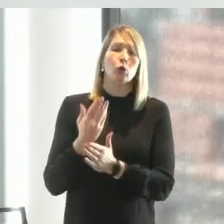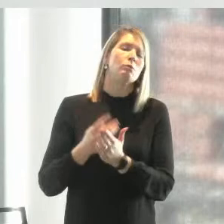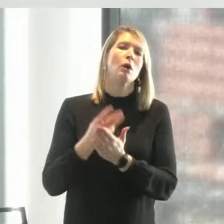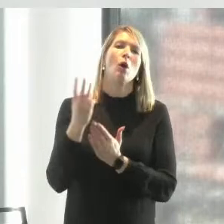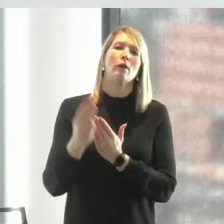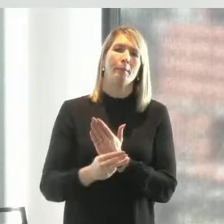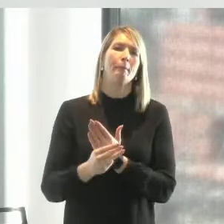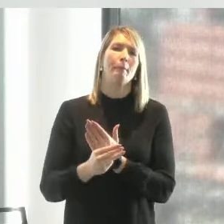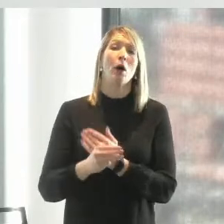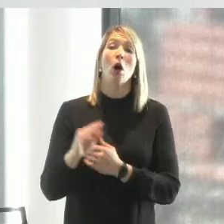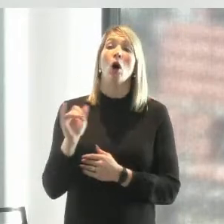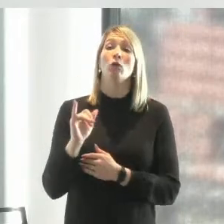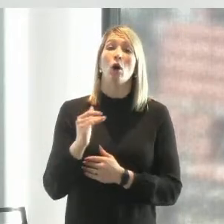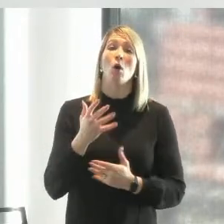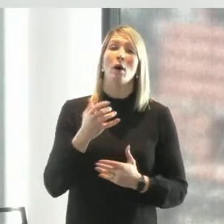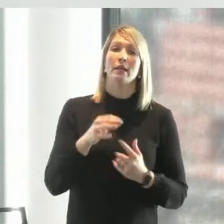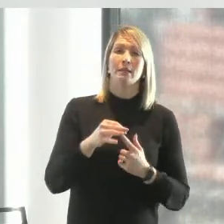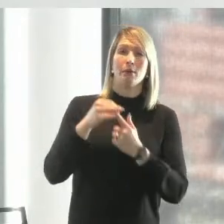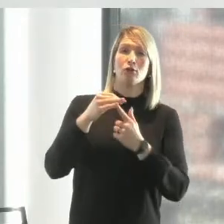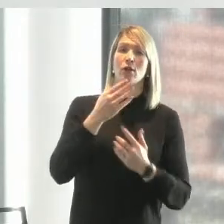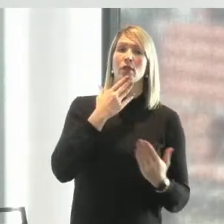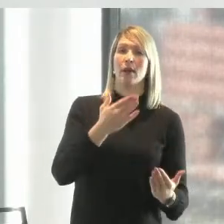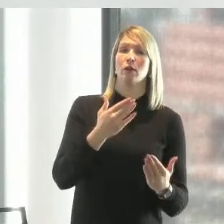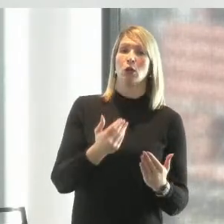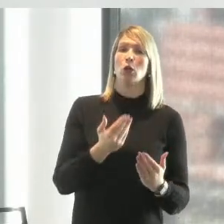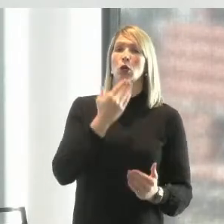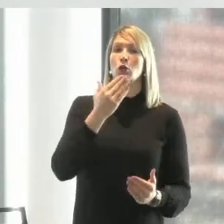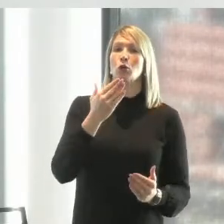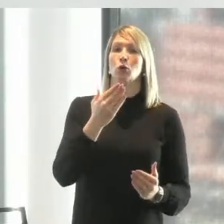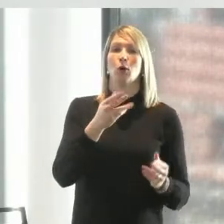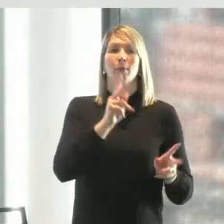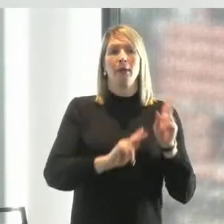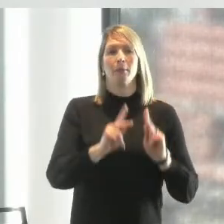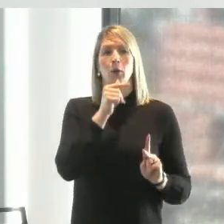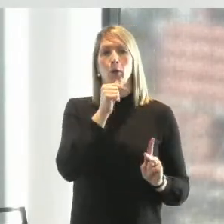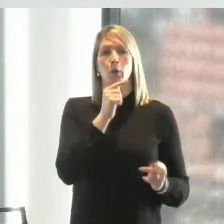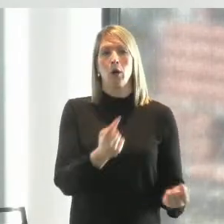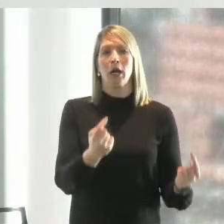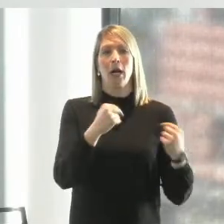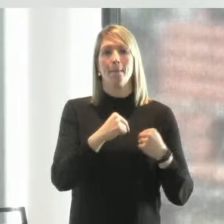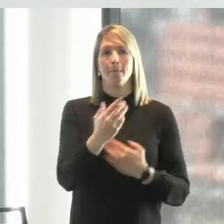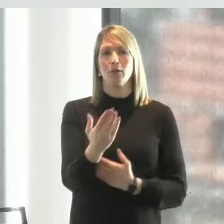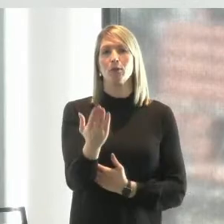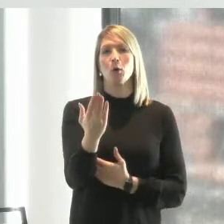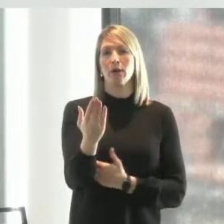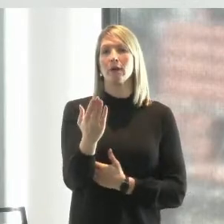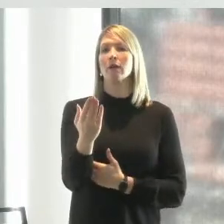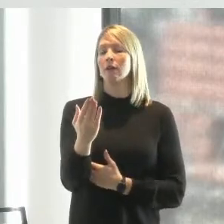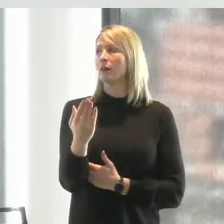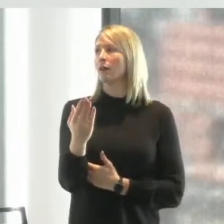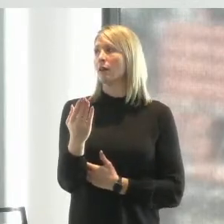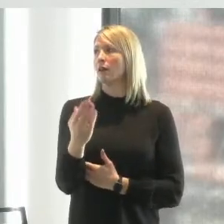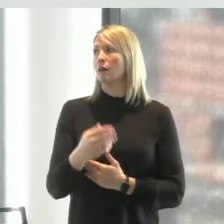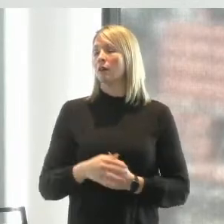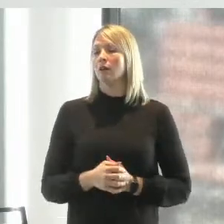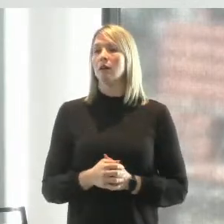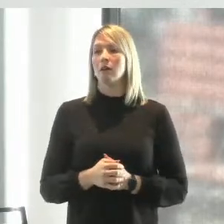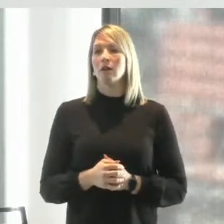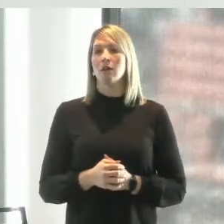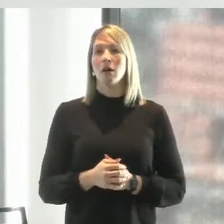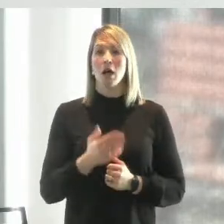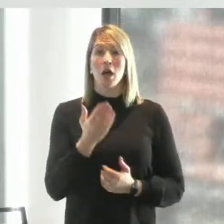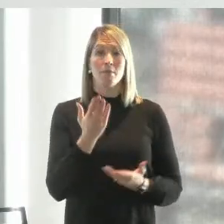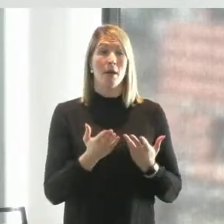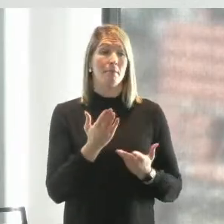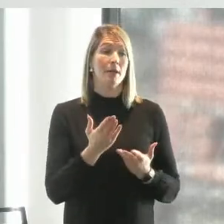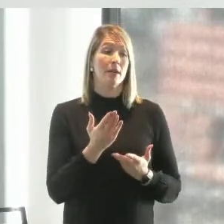welcome to two individuals who are in this room tonight, this morning, who may be some of the first